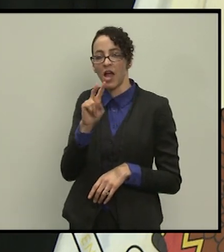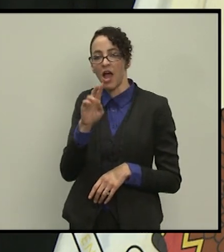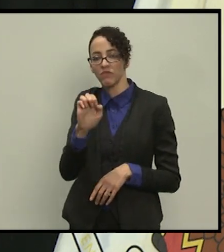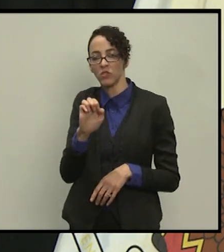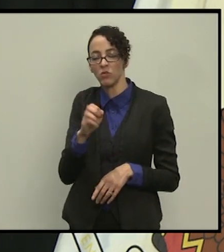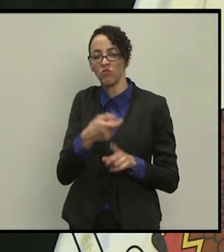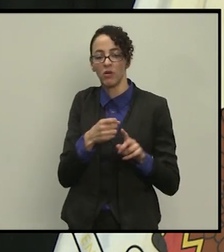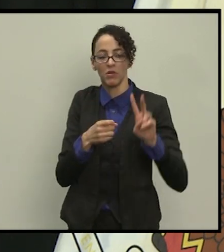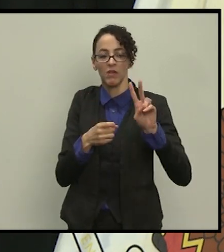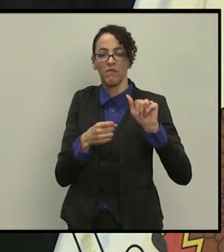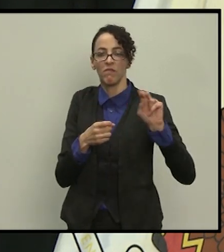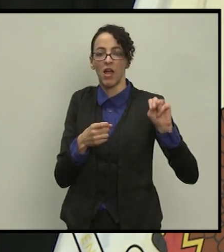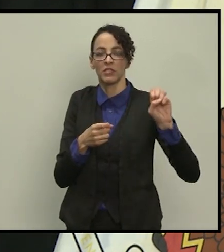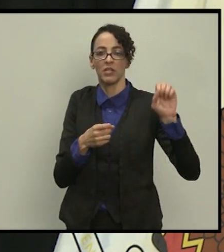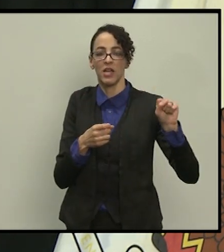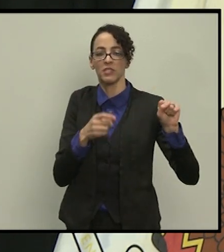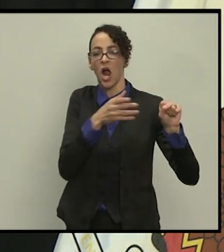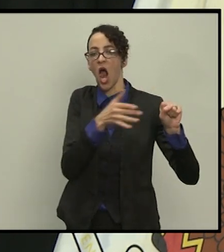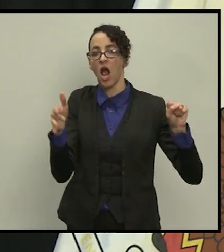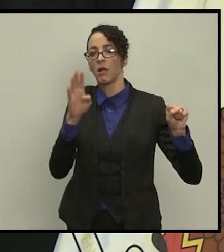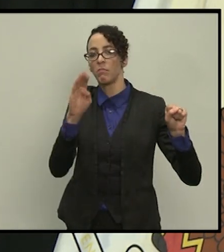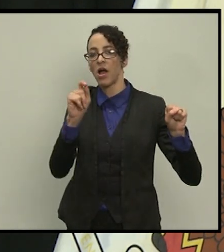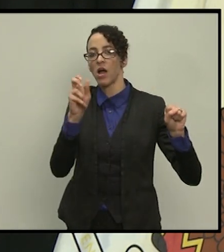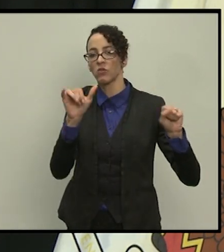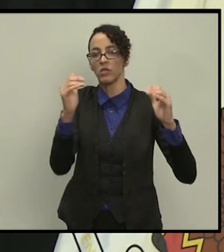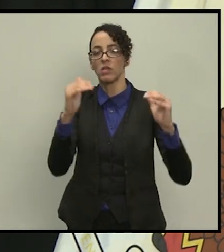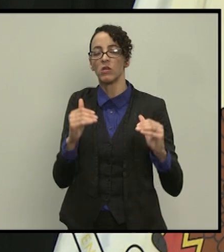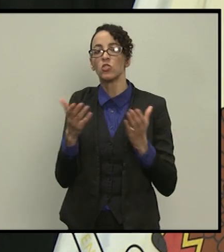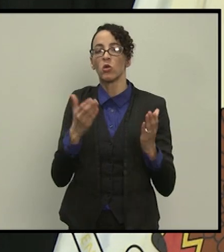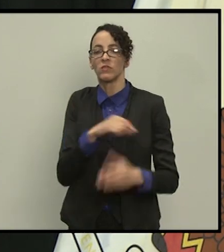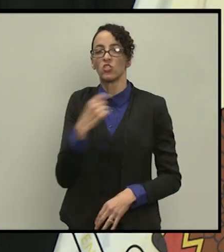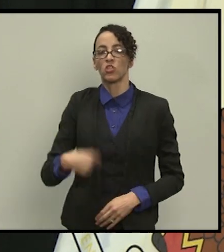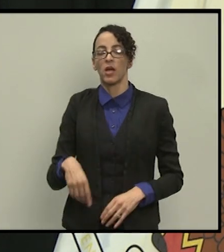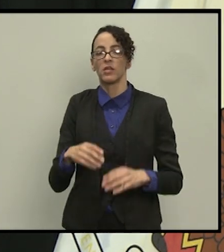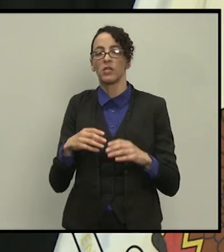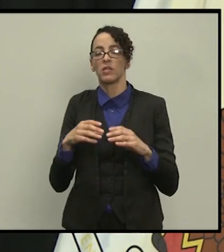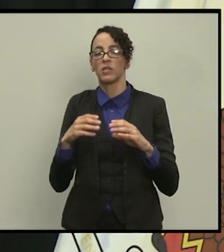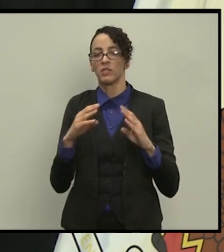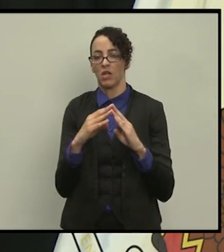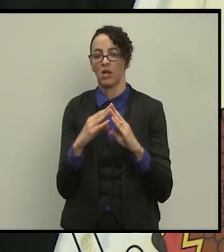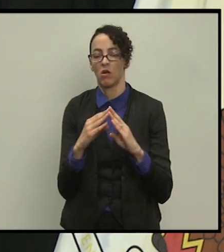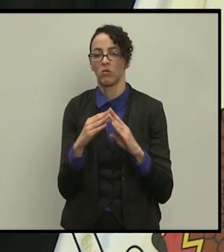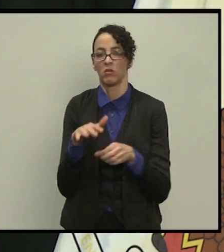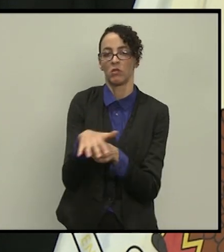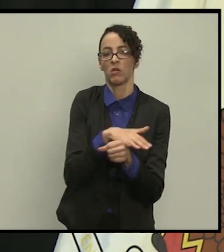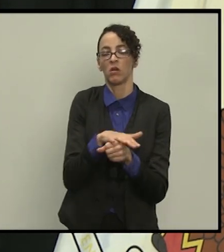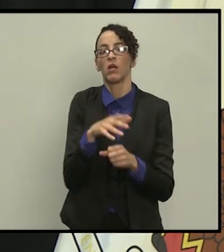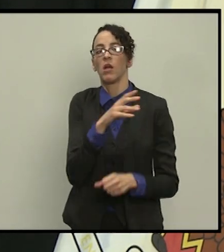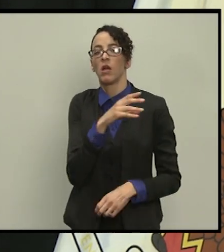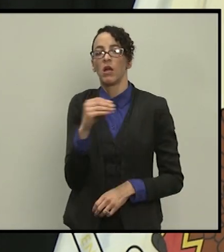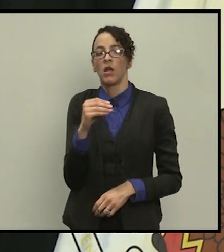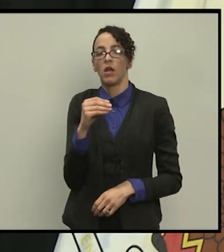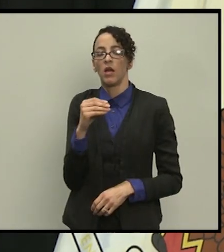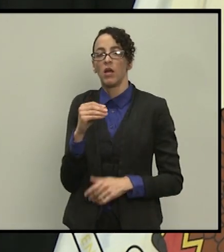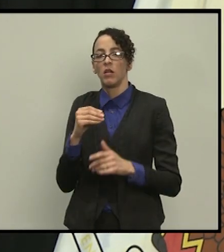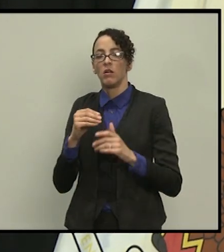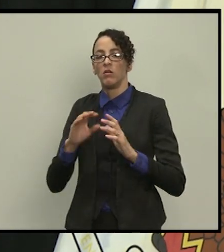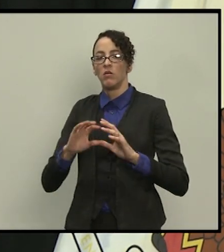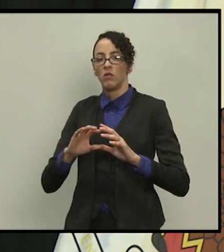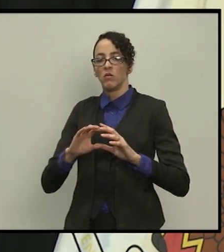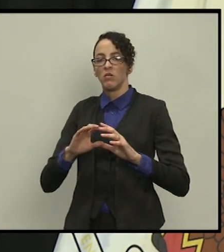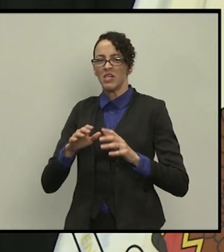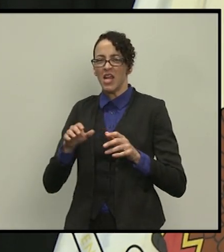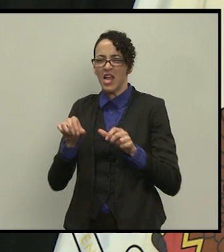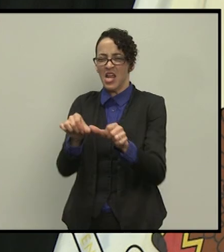serving Chinatown, Chinese Hospital, and a corridor full of seniors who have very